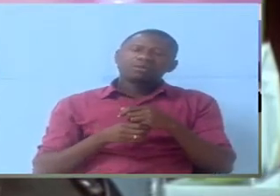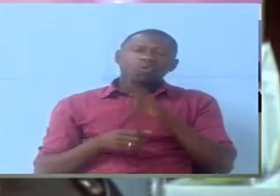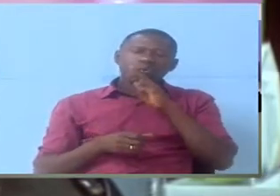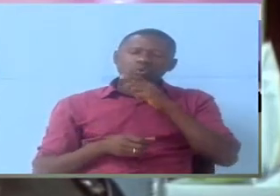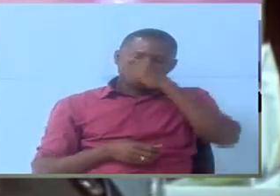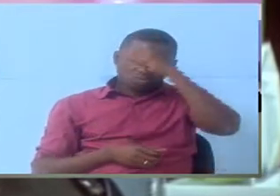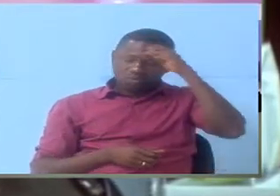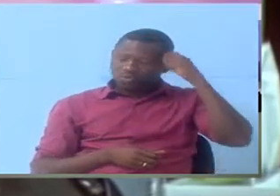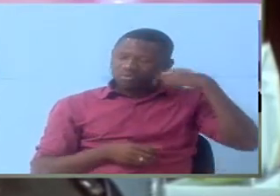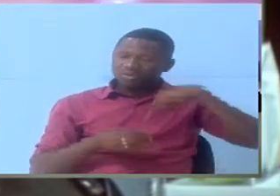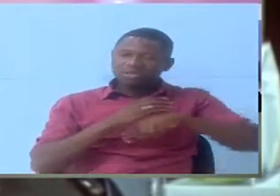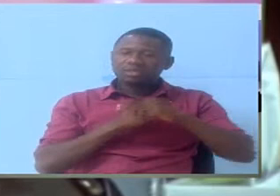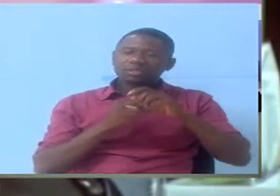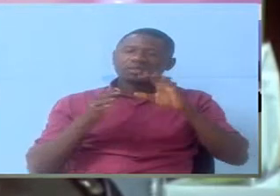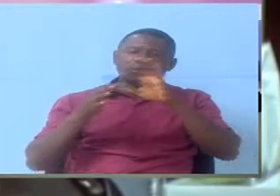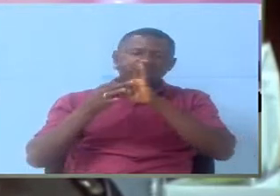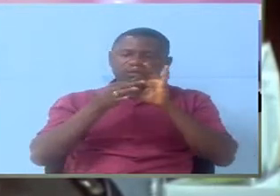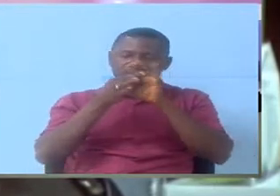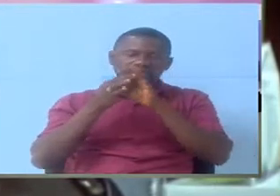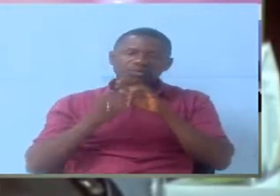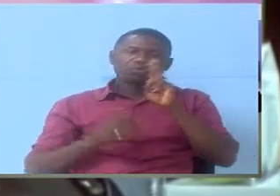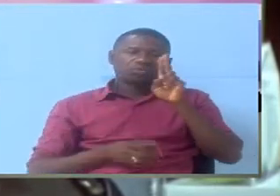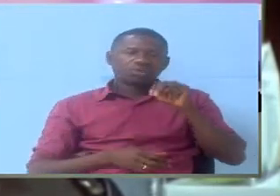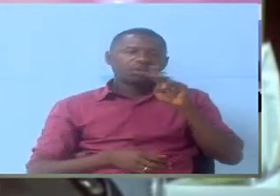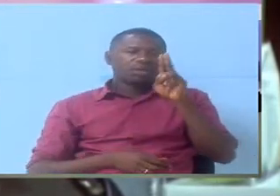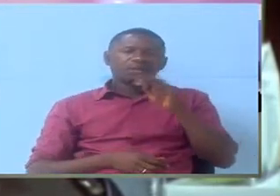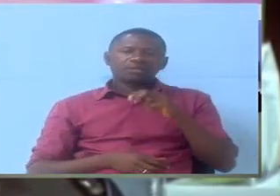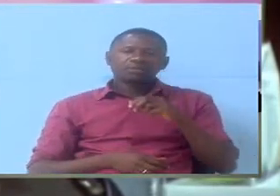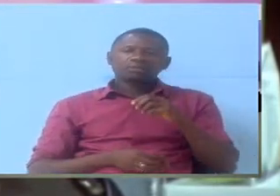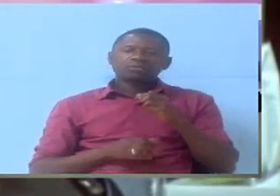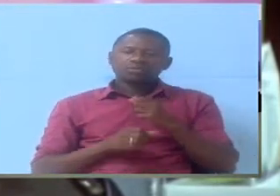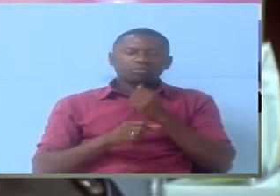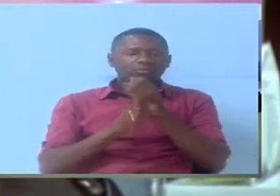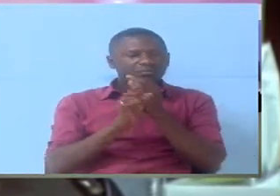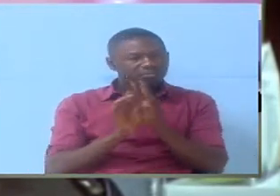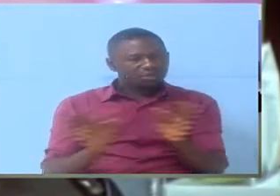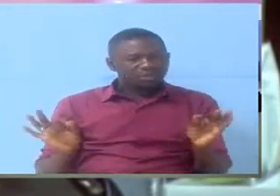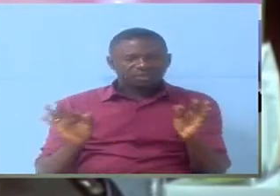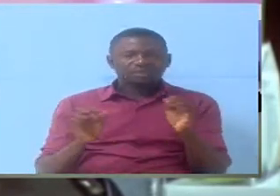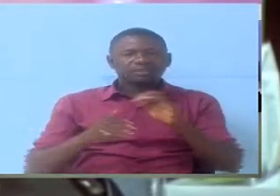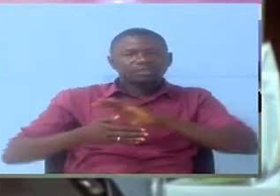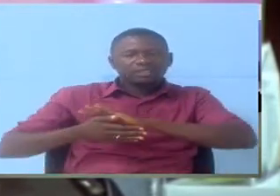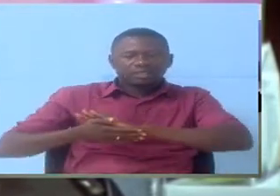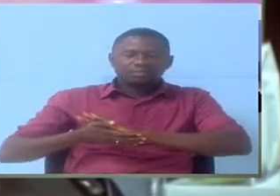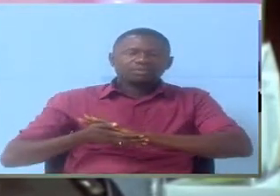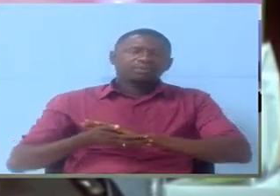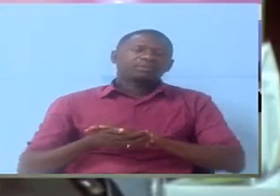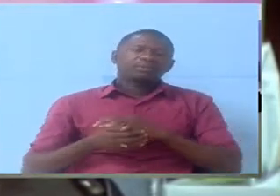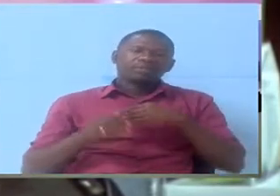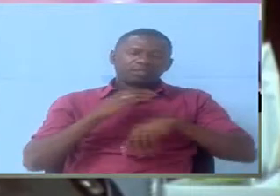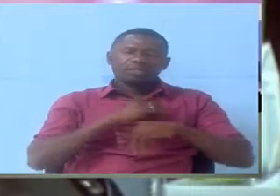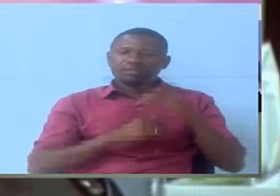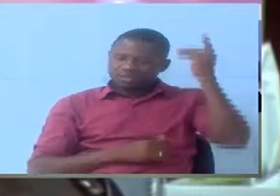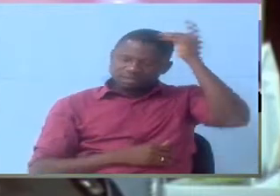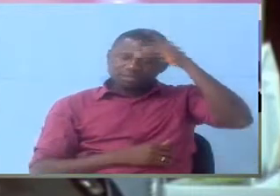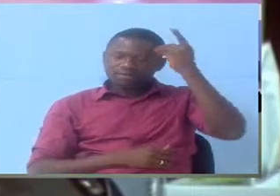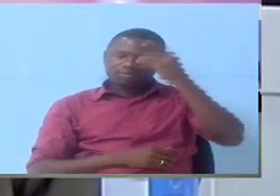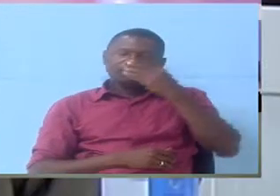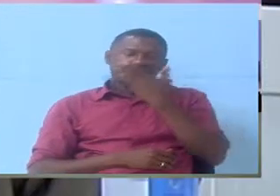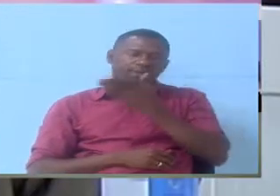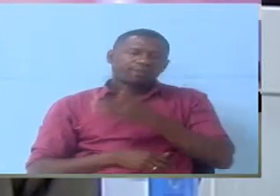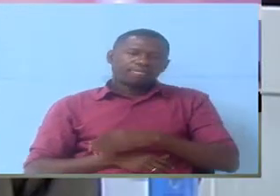serves the organization. Ango ite da bulata Gambia dingol konol mi yalonko wolle tata proka doko ke wo doko